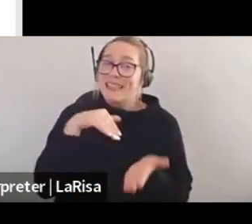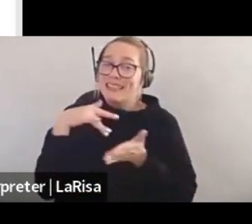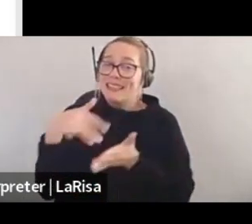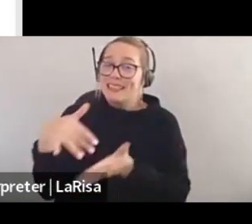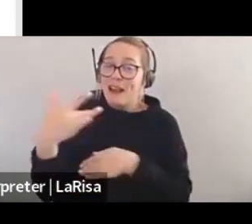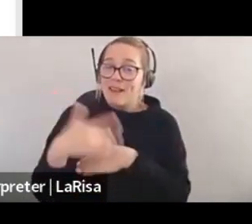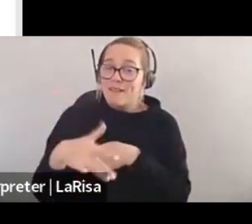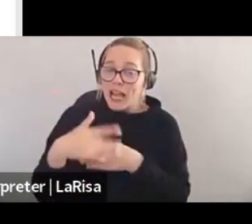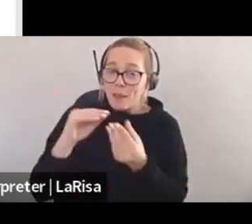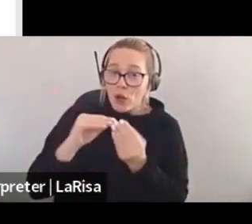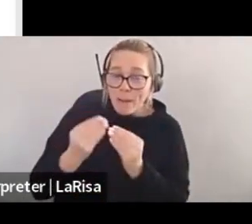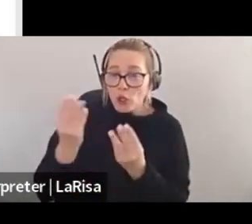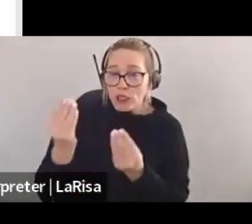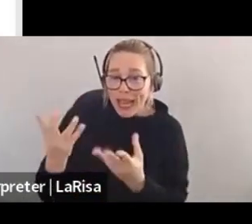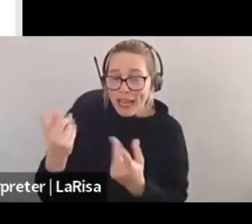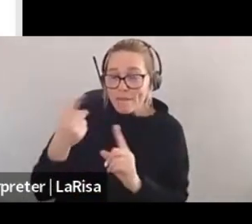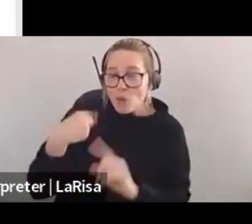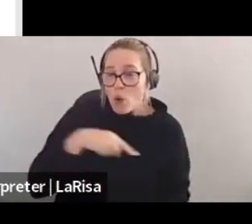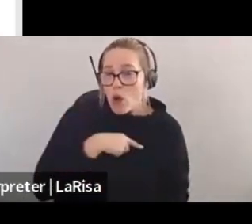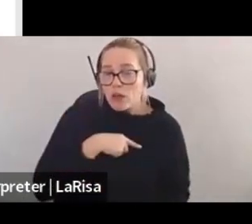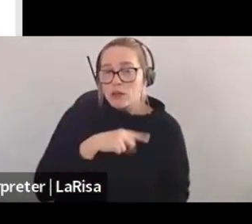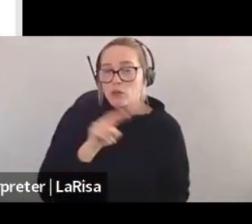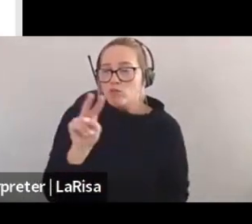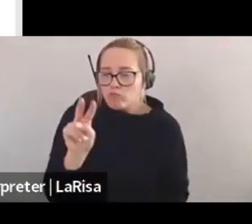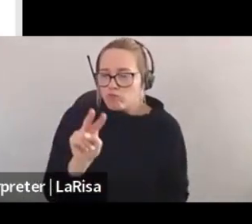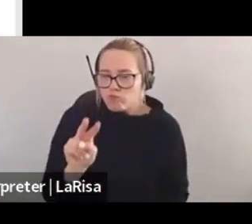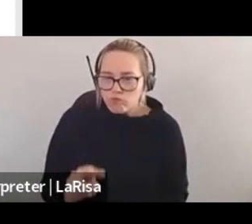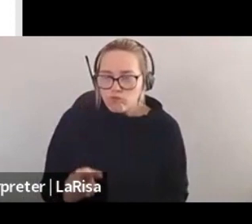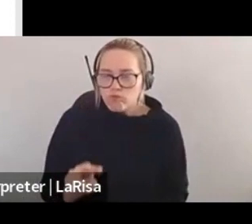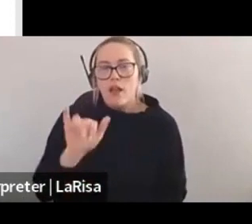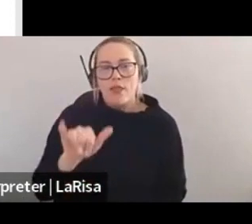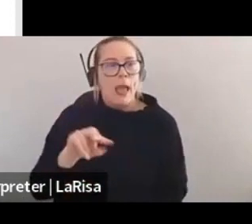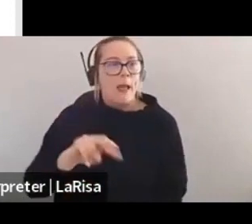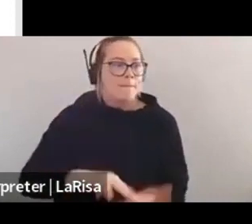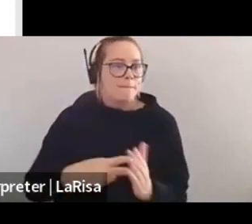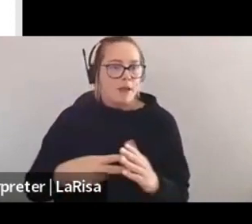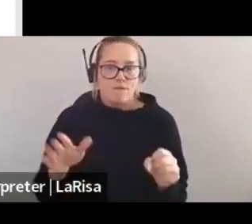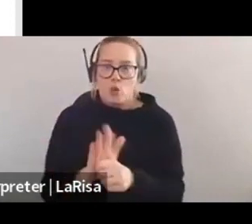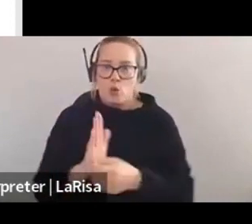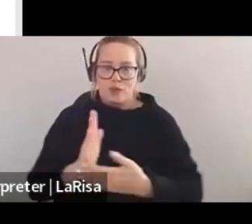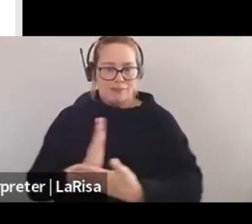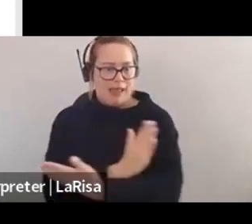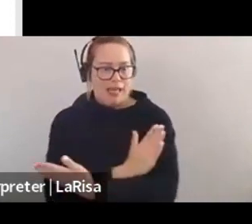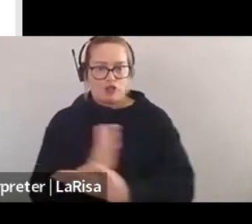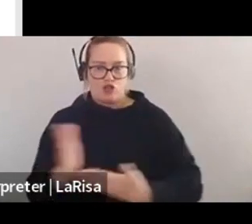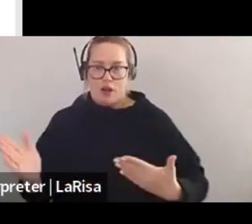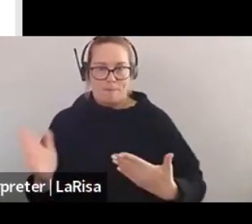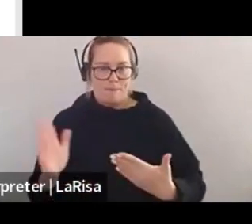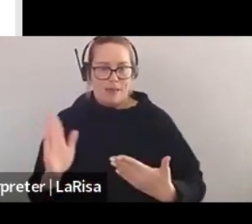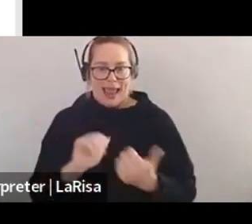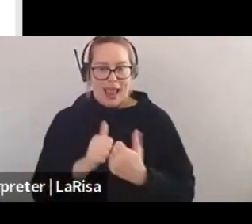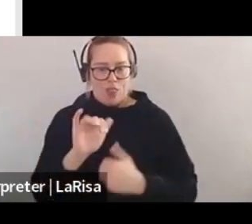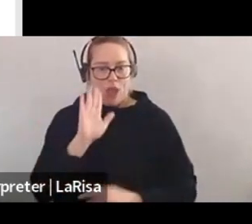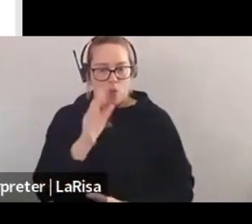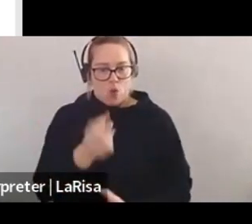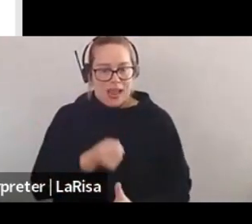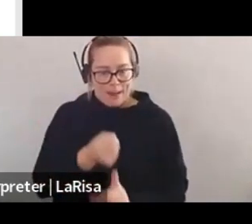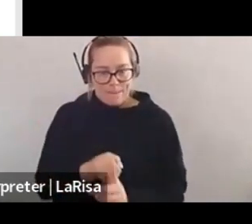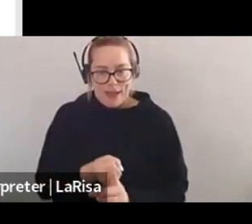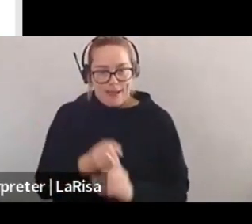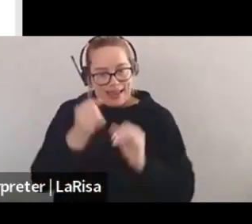limited. One, there's less data for us, and also there is a whole spectrum